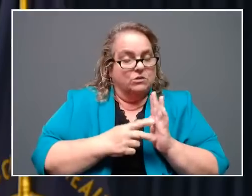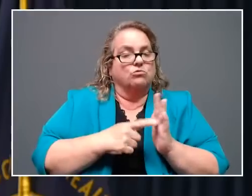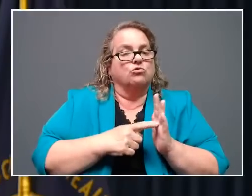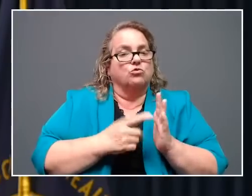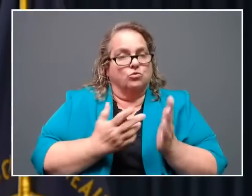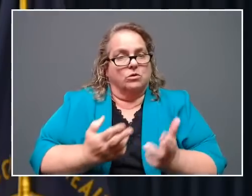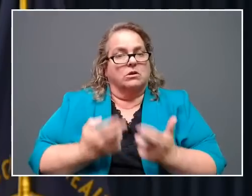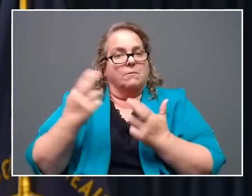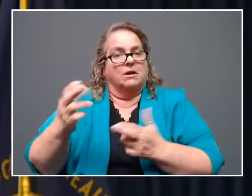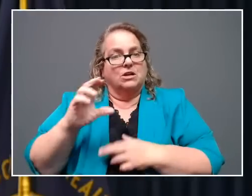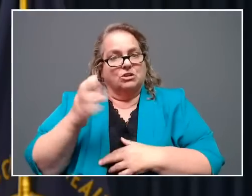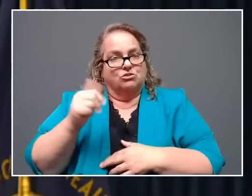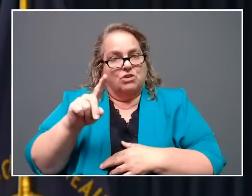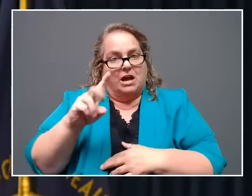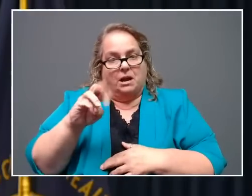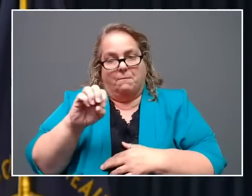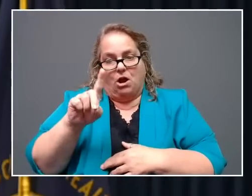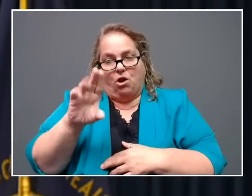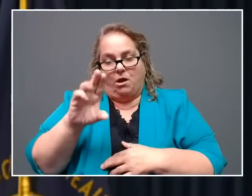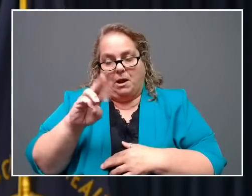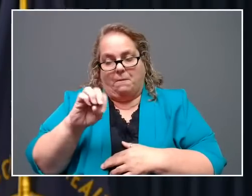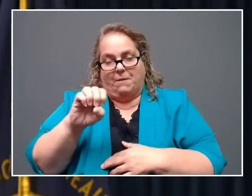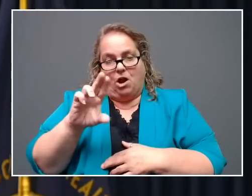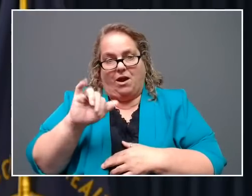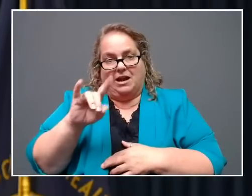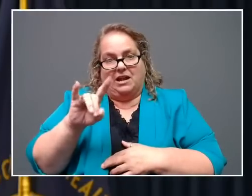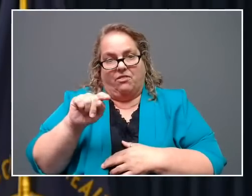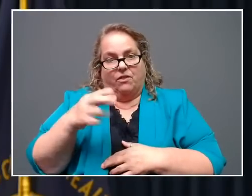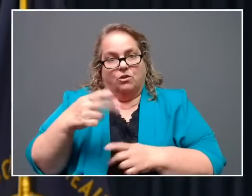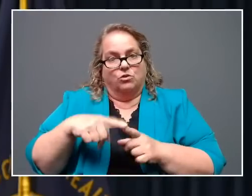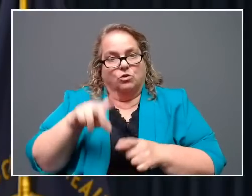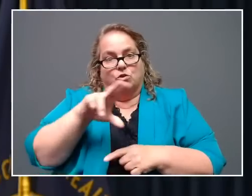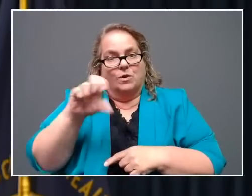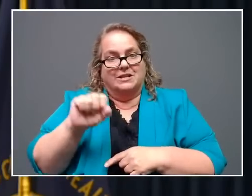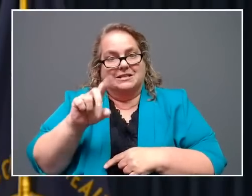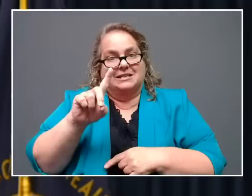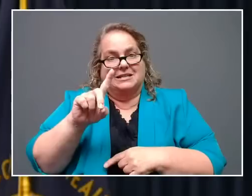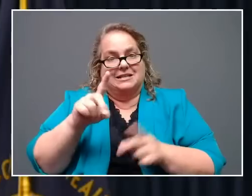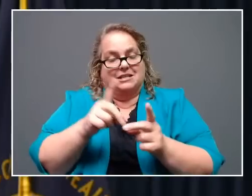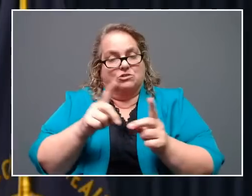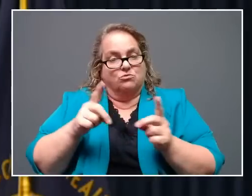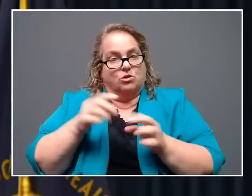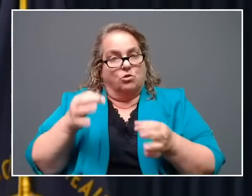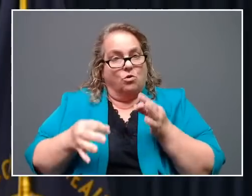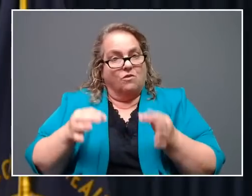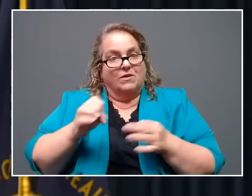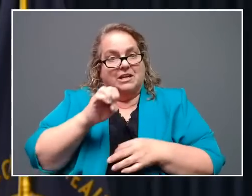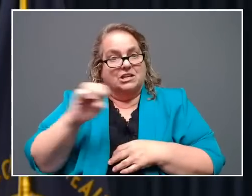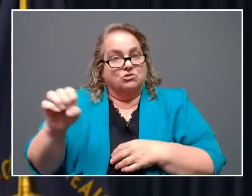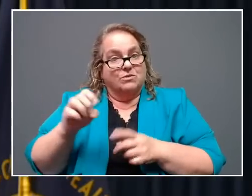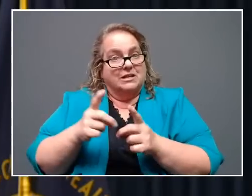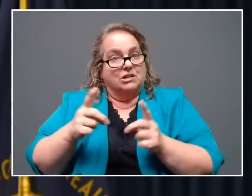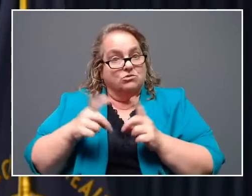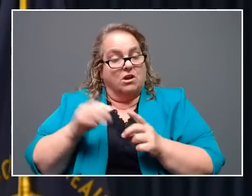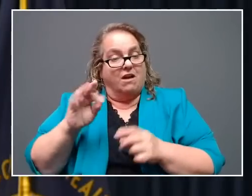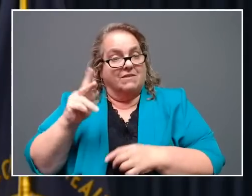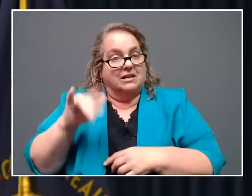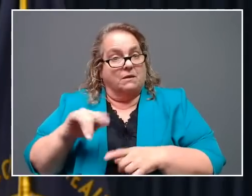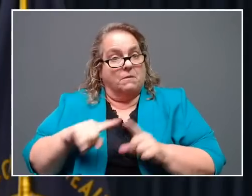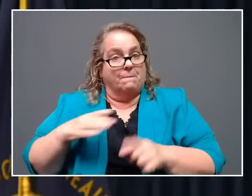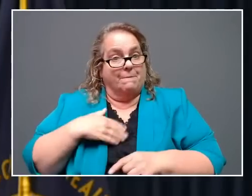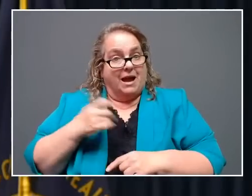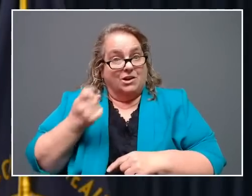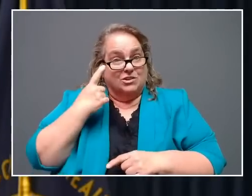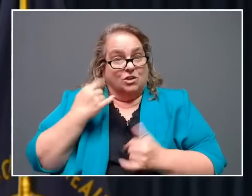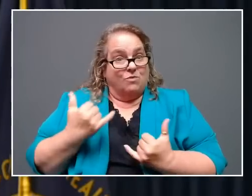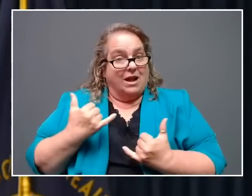Meredith to the U.S. District Court for the Eastern District of Kentucky. So my understanding right now is it has